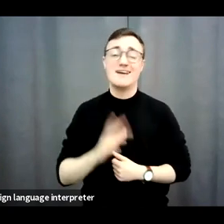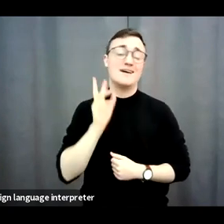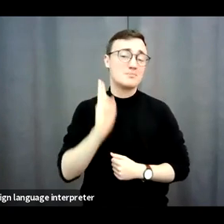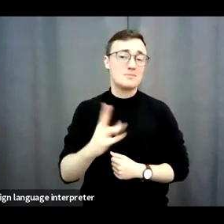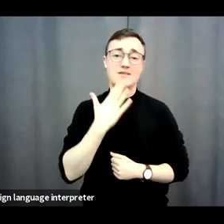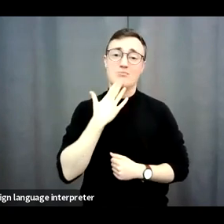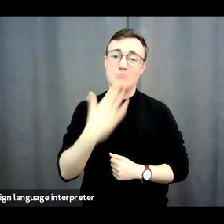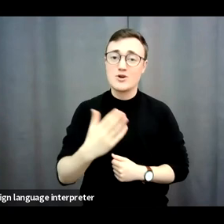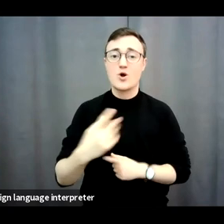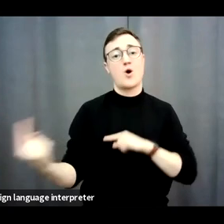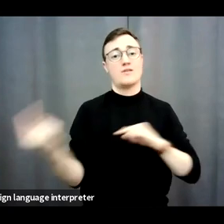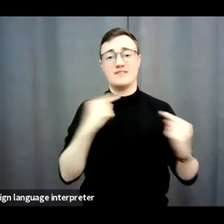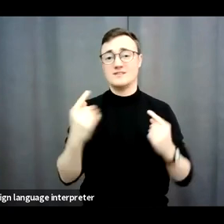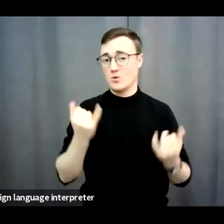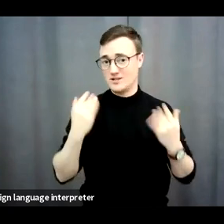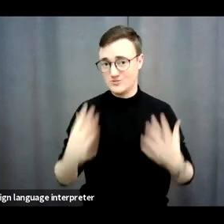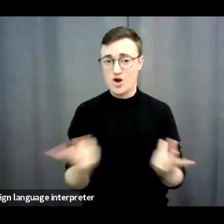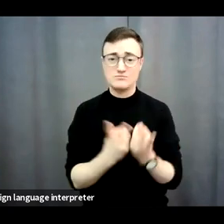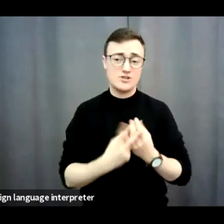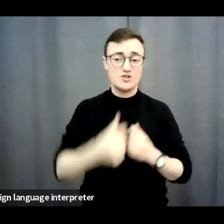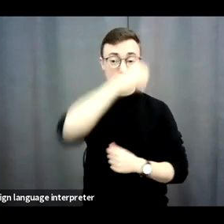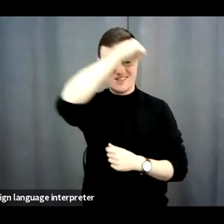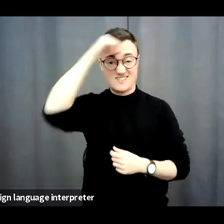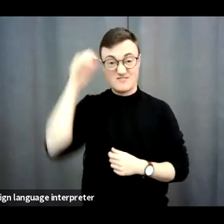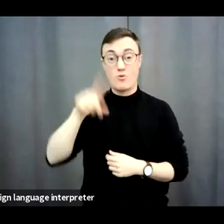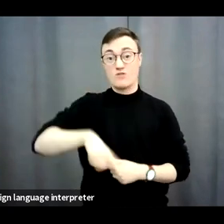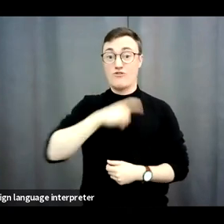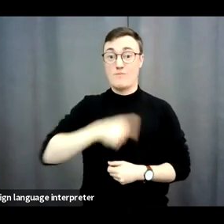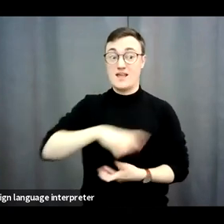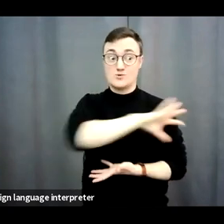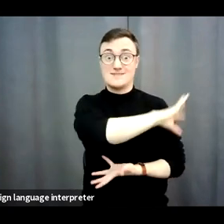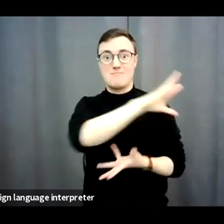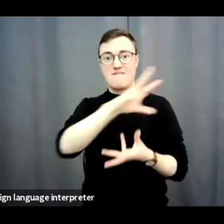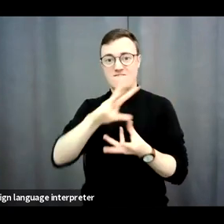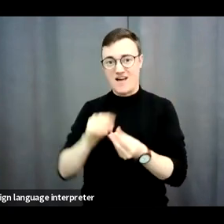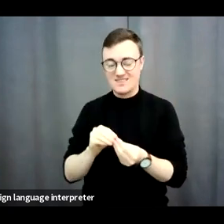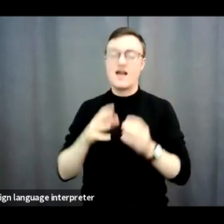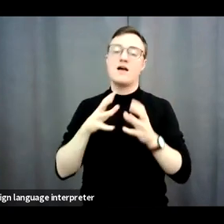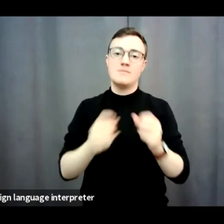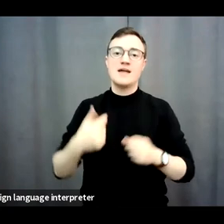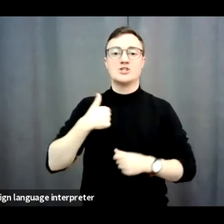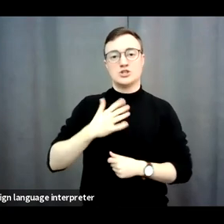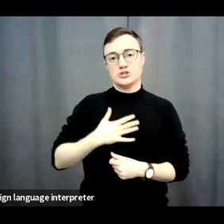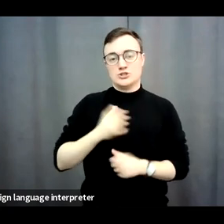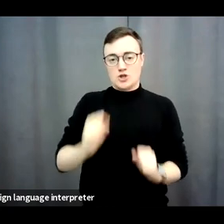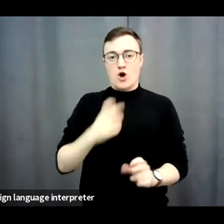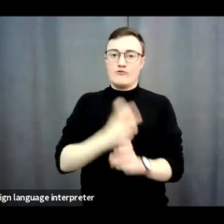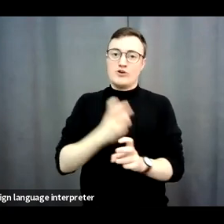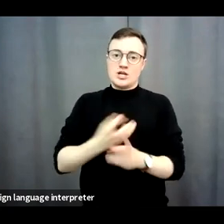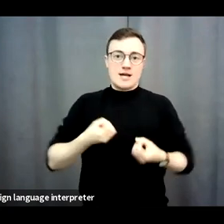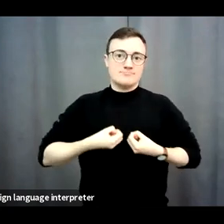discussion that it's going to be very difficult for me to do that. But I will say a few words and